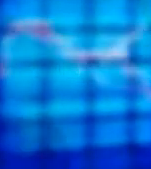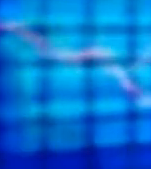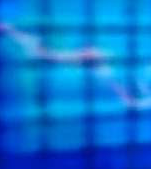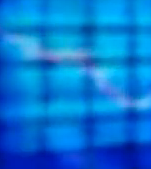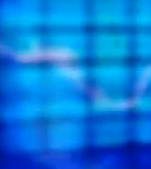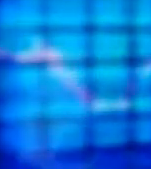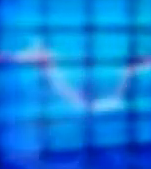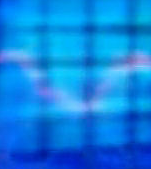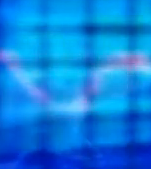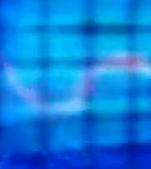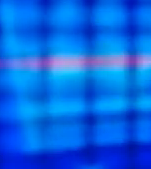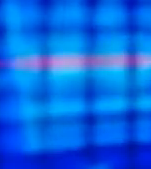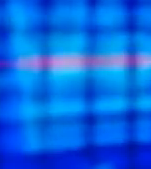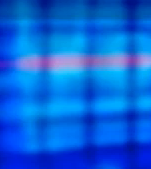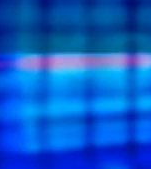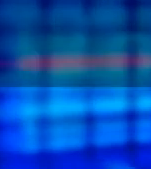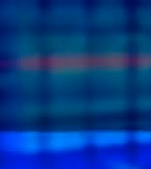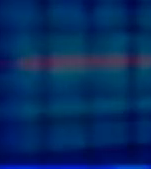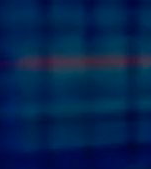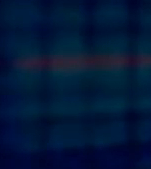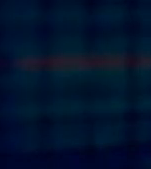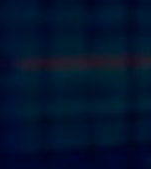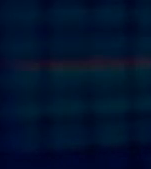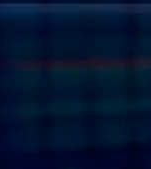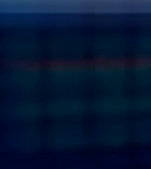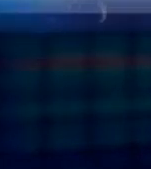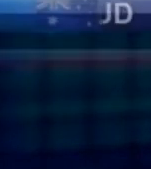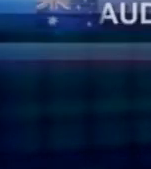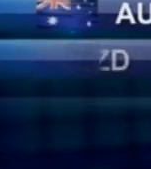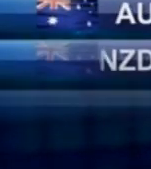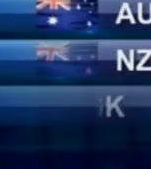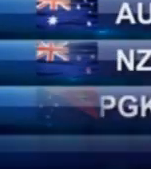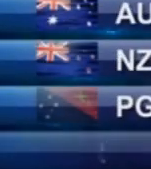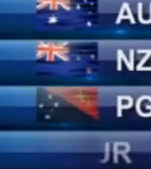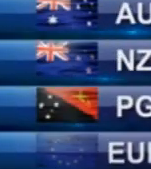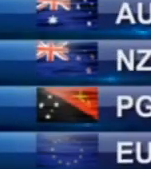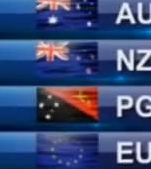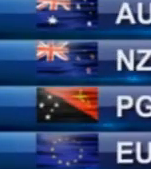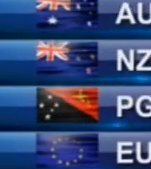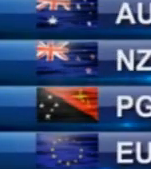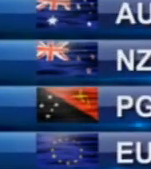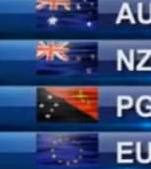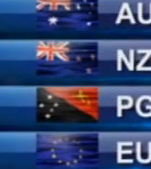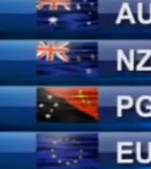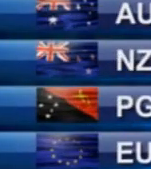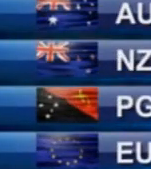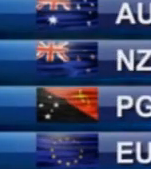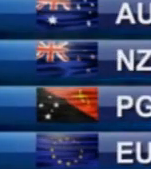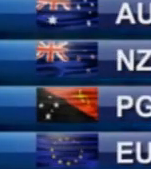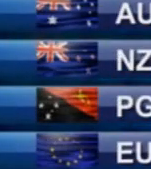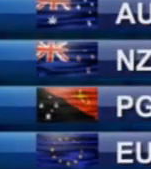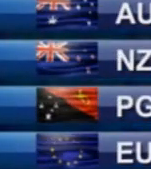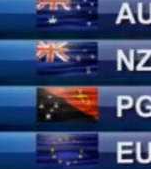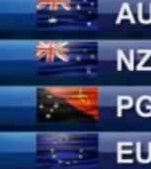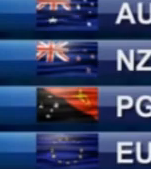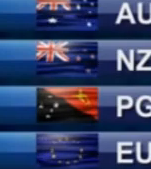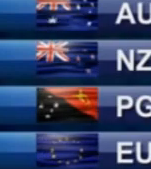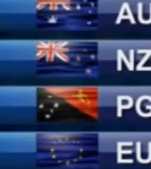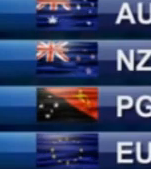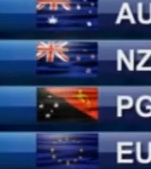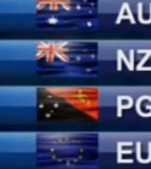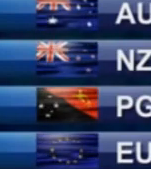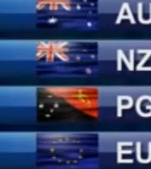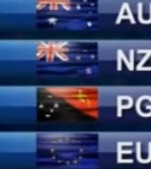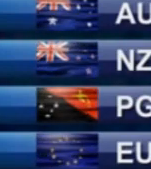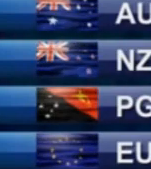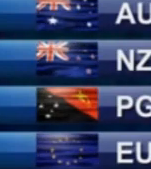local exchange rates as set early this morning. The Fiji dollar showed gains against one of our major trading partners, the Aussie dollar, and also